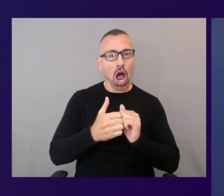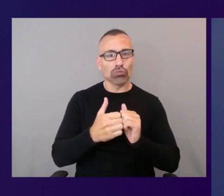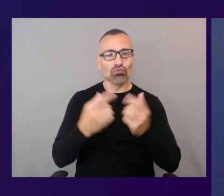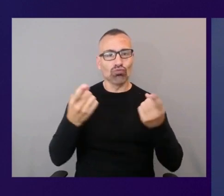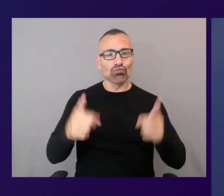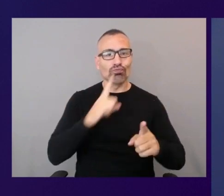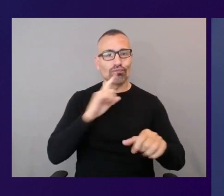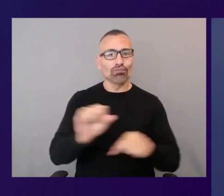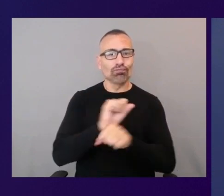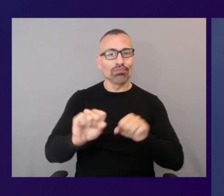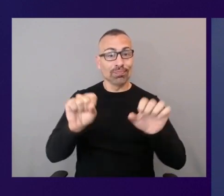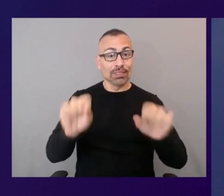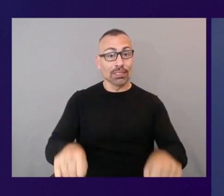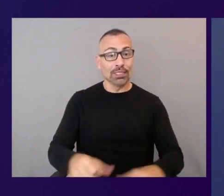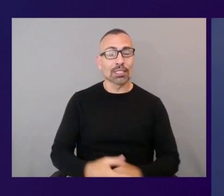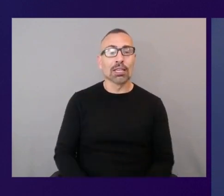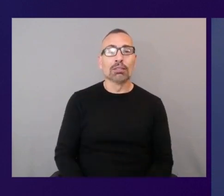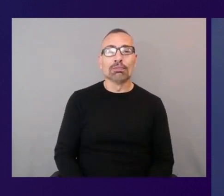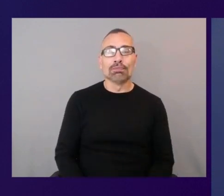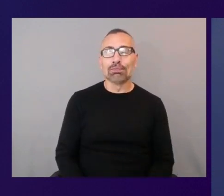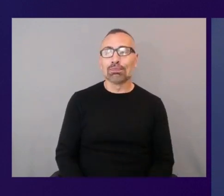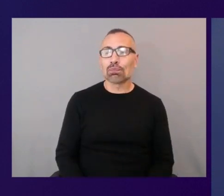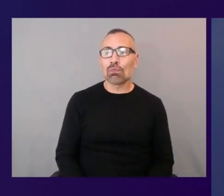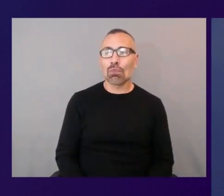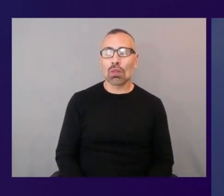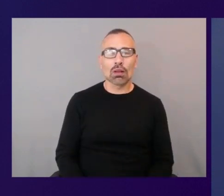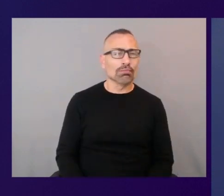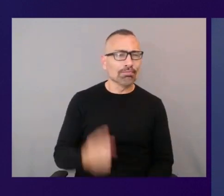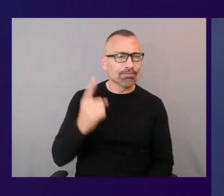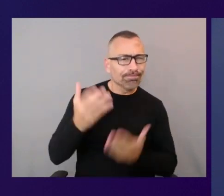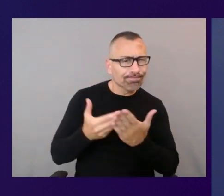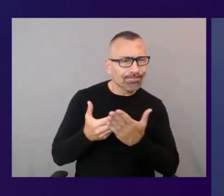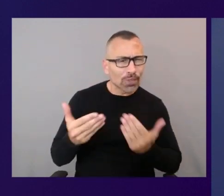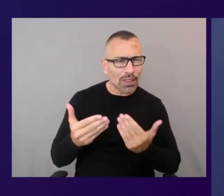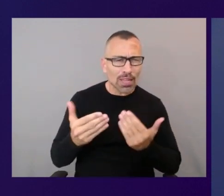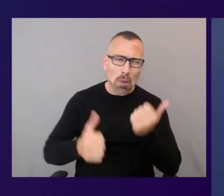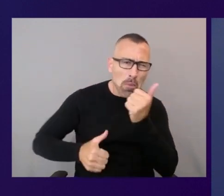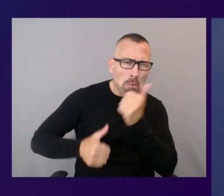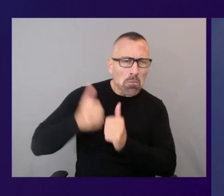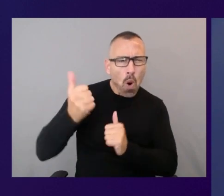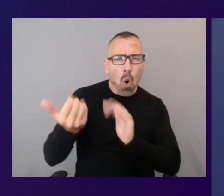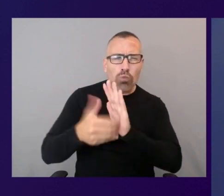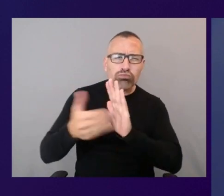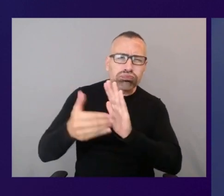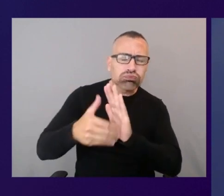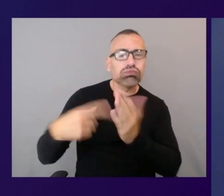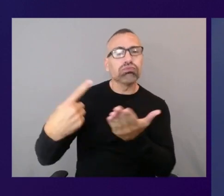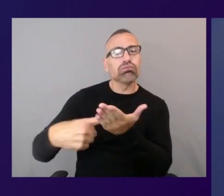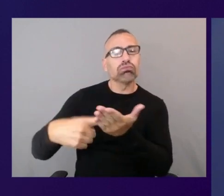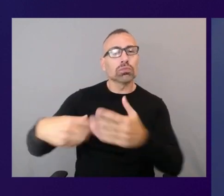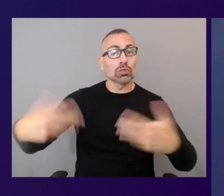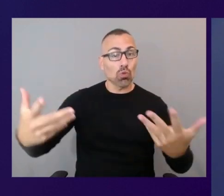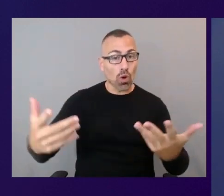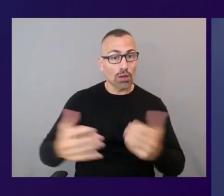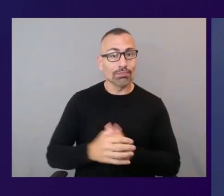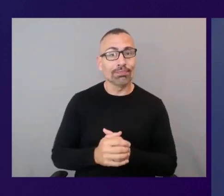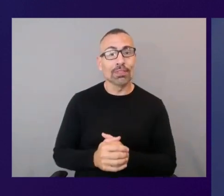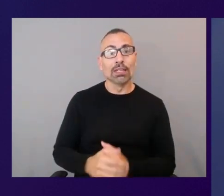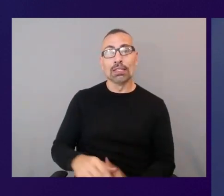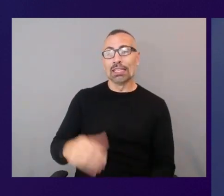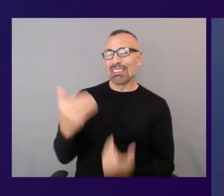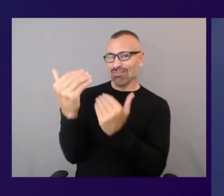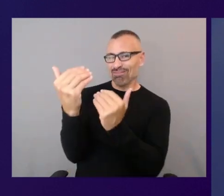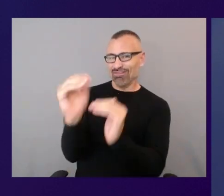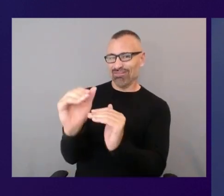out, one of the things that I would say I talk about the most with customers is constraints. Thousands